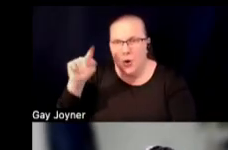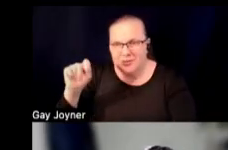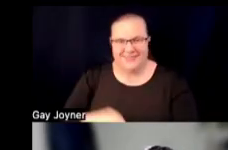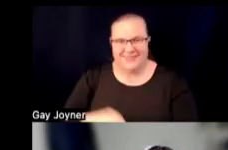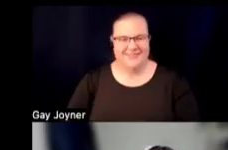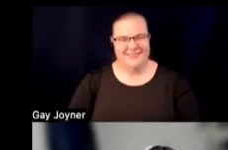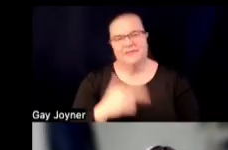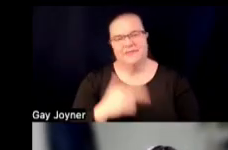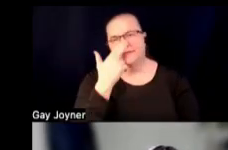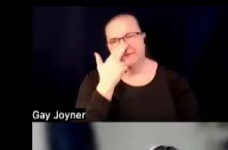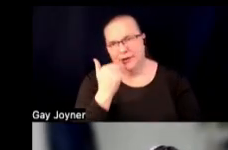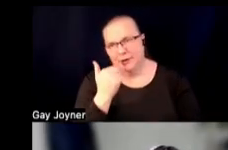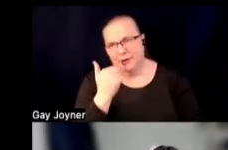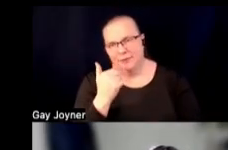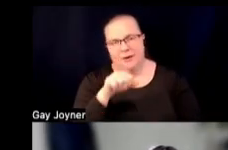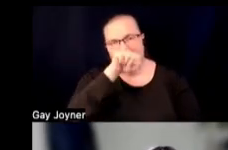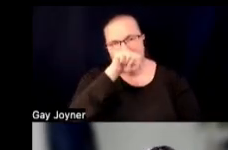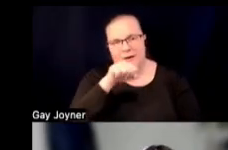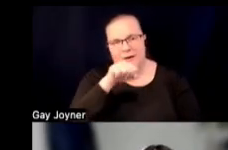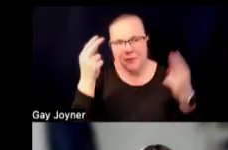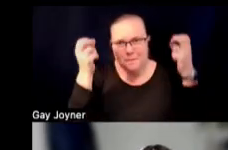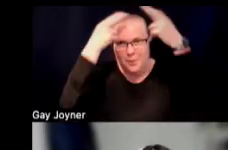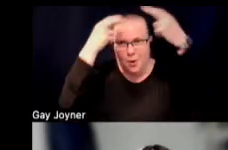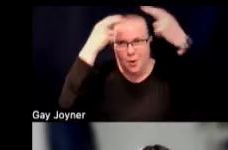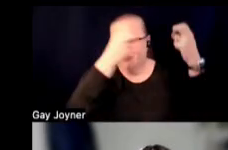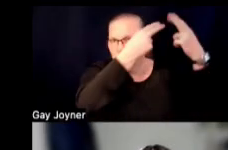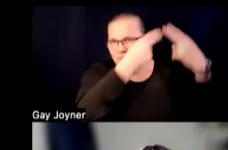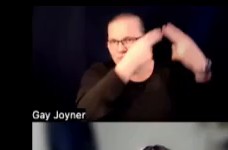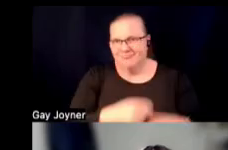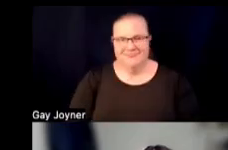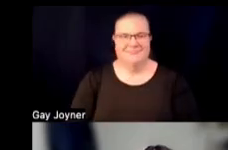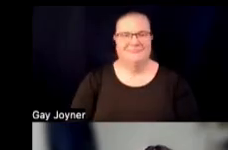all yes. the bows that she has too. They're cute. Thank you.